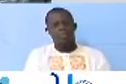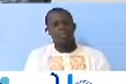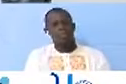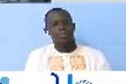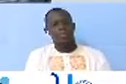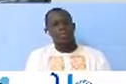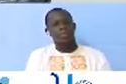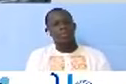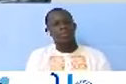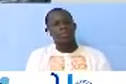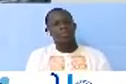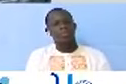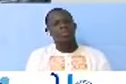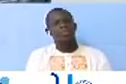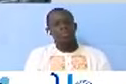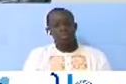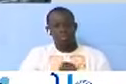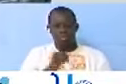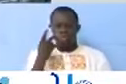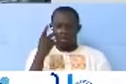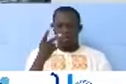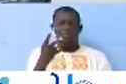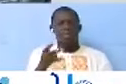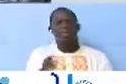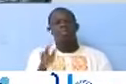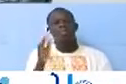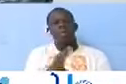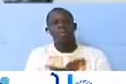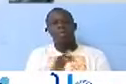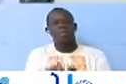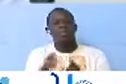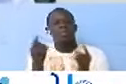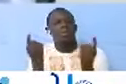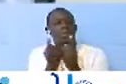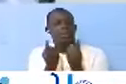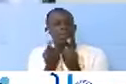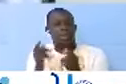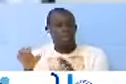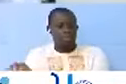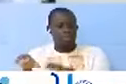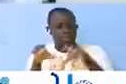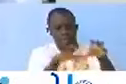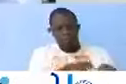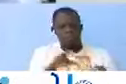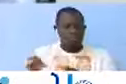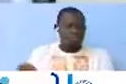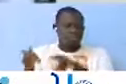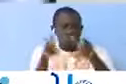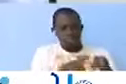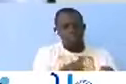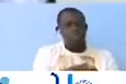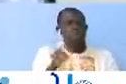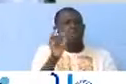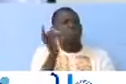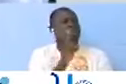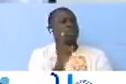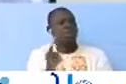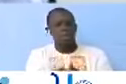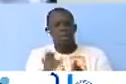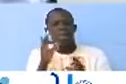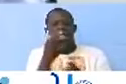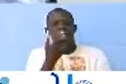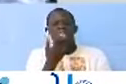someone who saw me offloading materials from which was